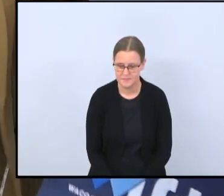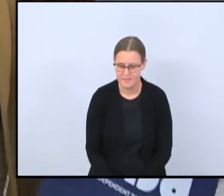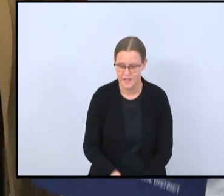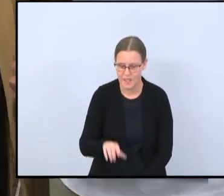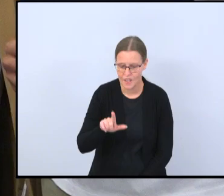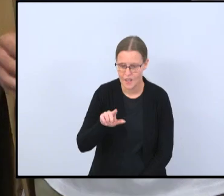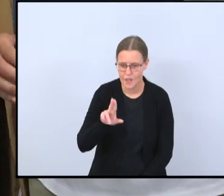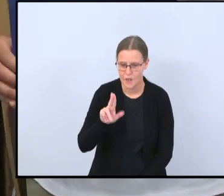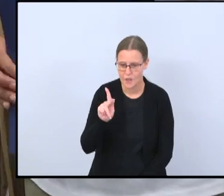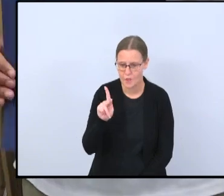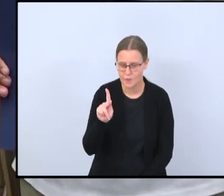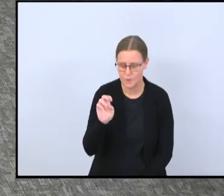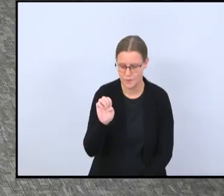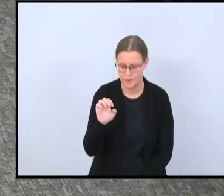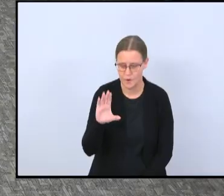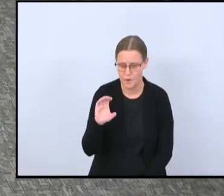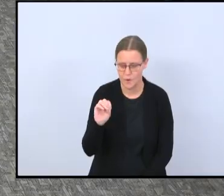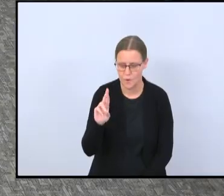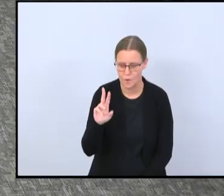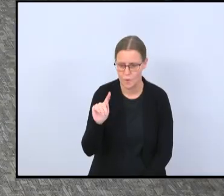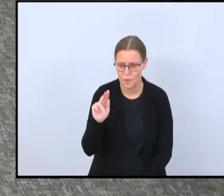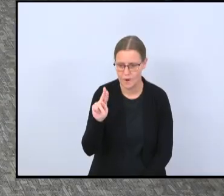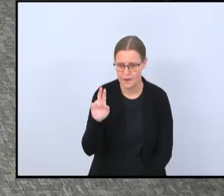Luke Courtney.